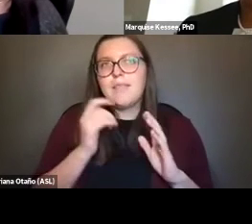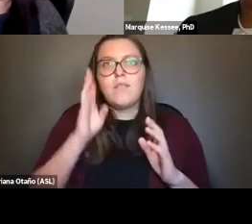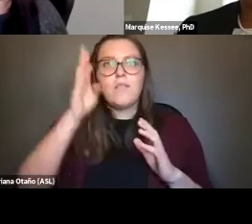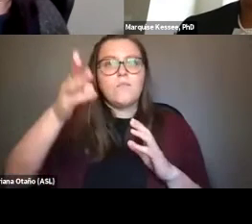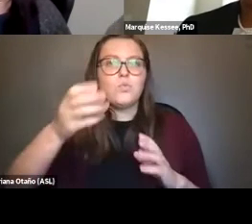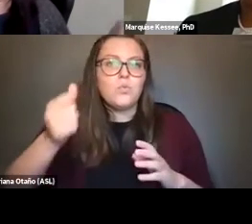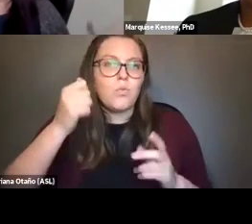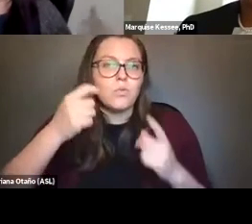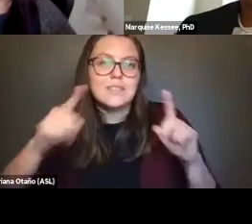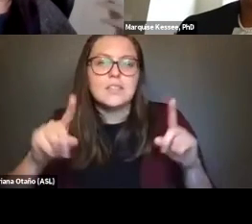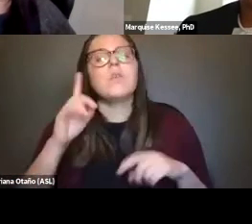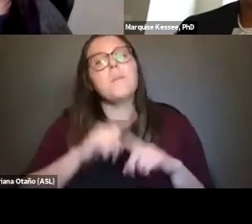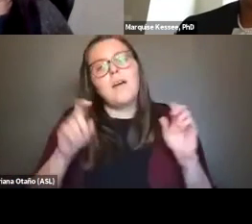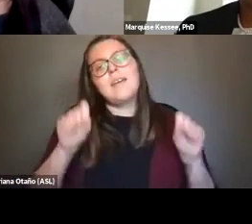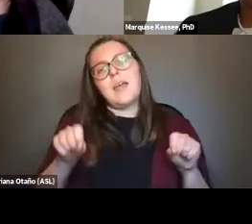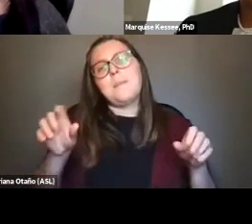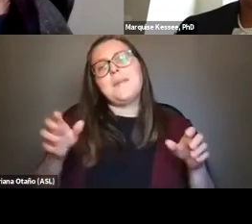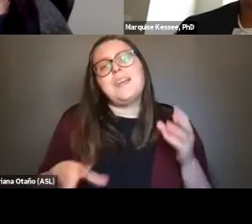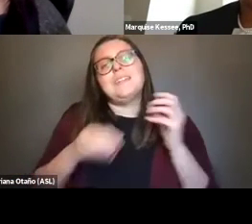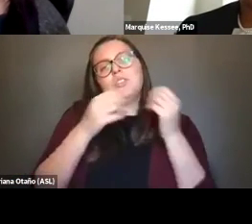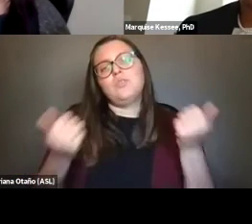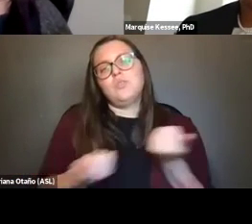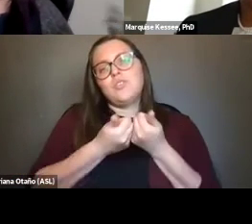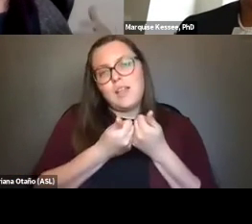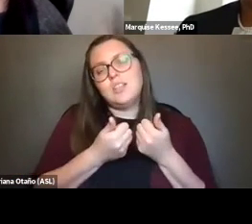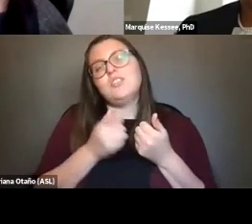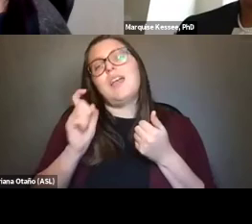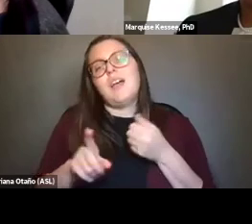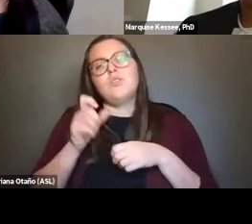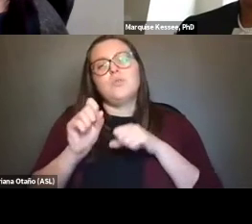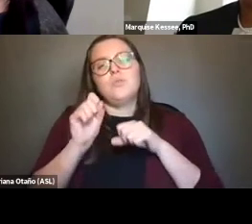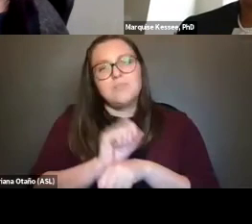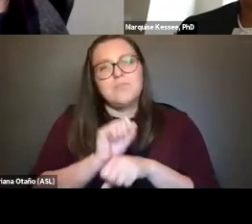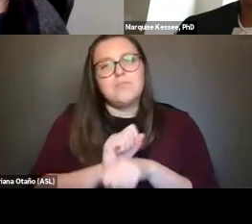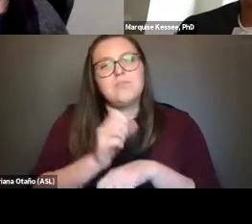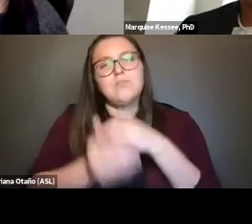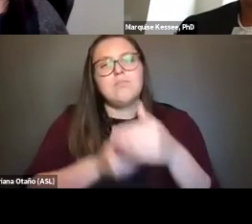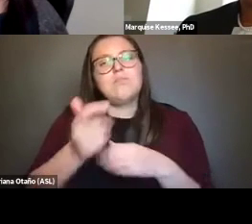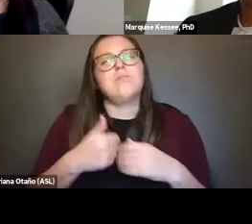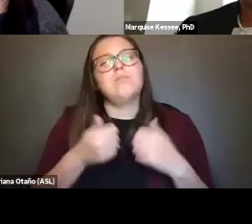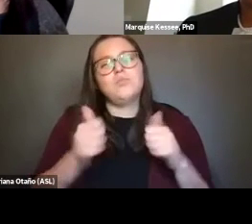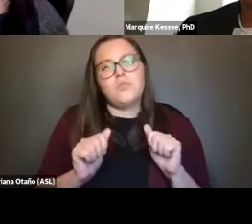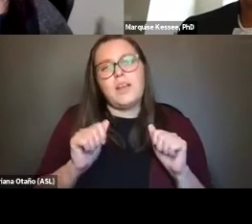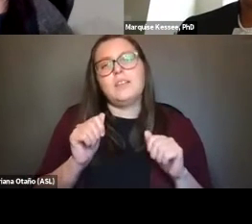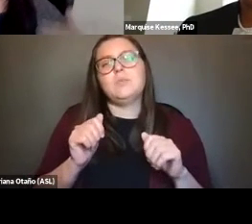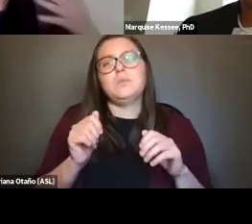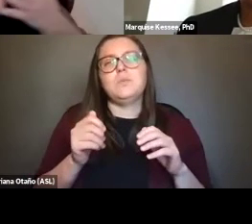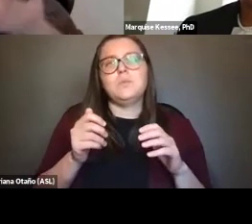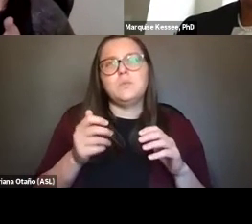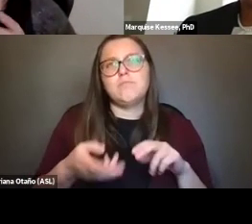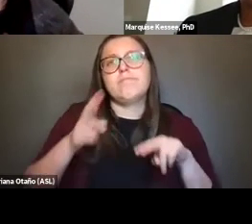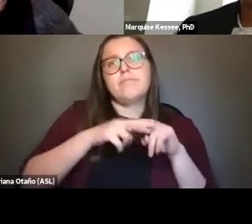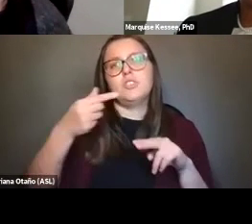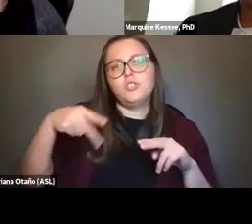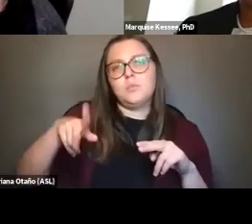additional challenge and you need to work around how to get through that. What do you have to take to make up for this to raise your GPA? Or when